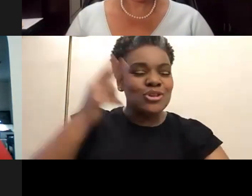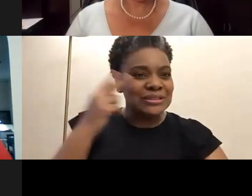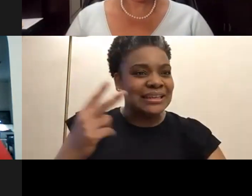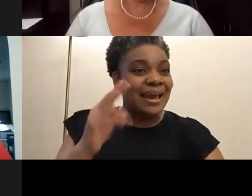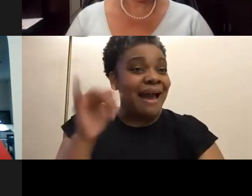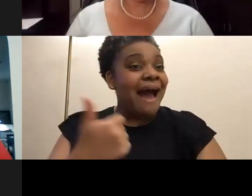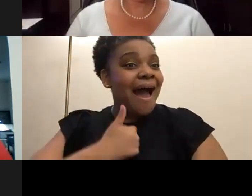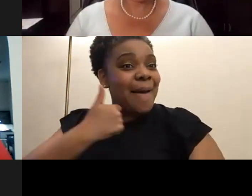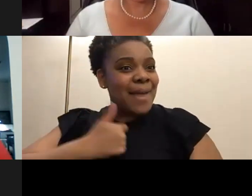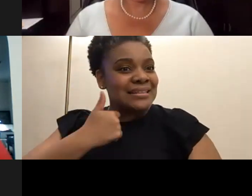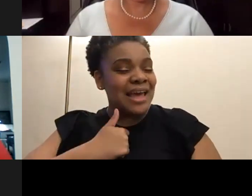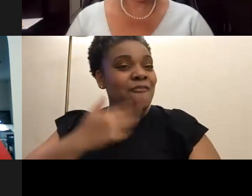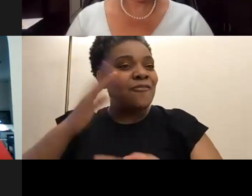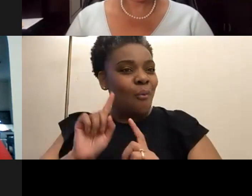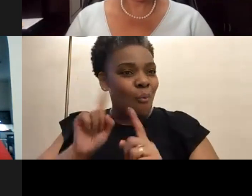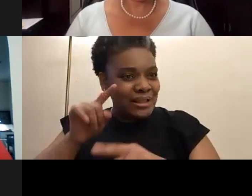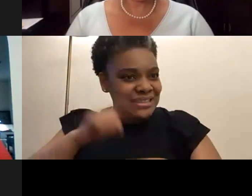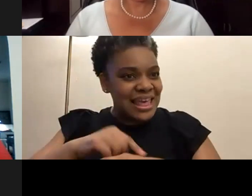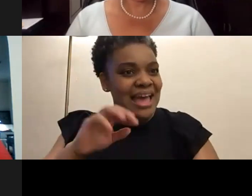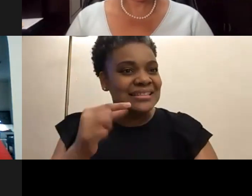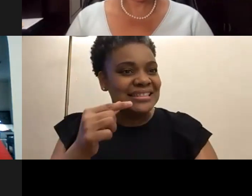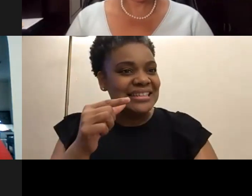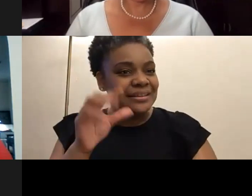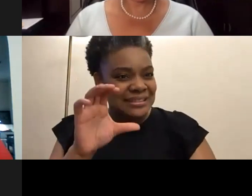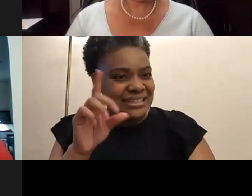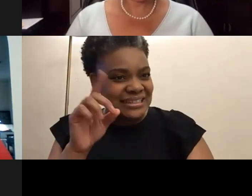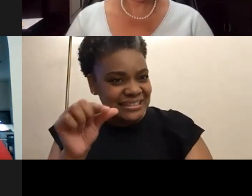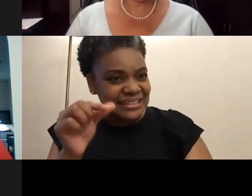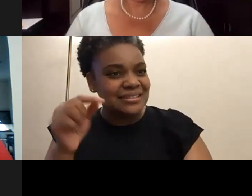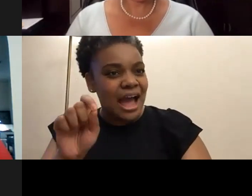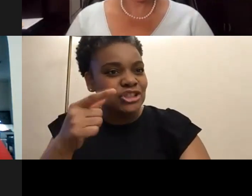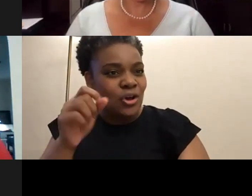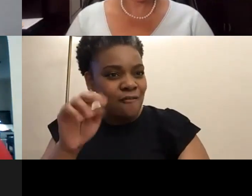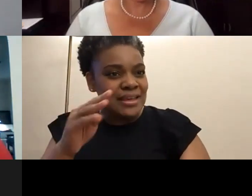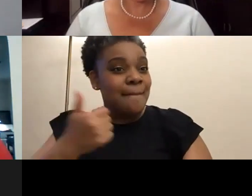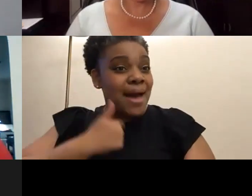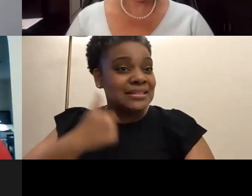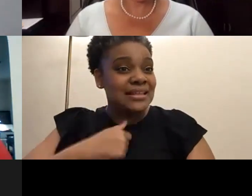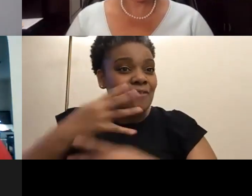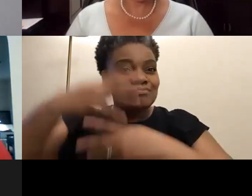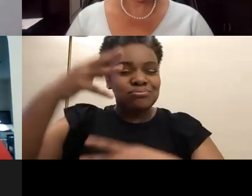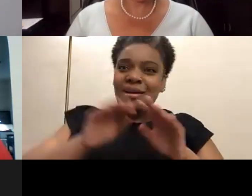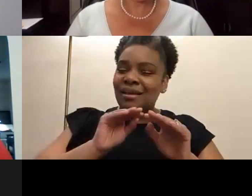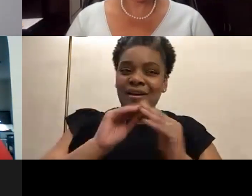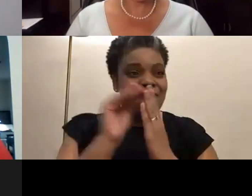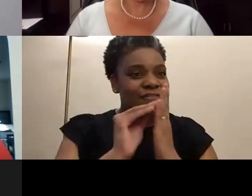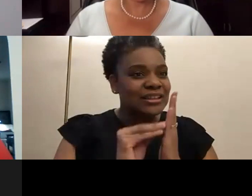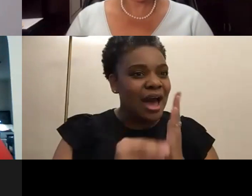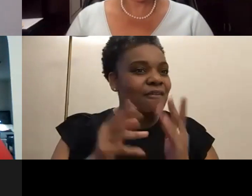and I filled it out, and that's how I got it. So very simple. Yeah.